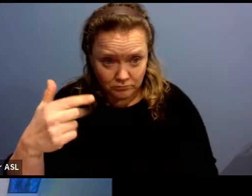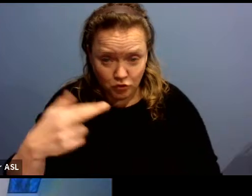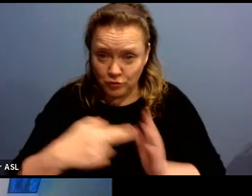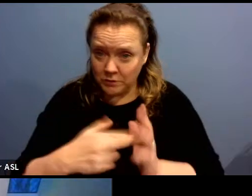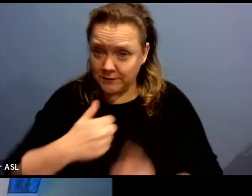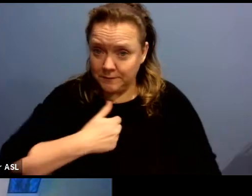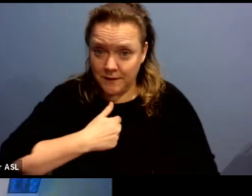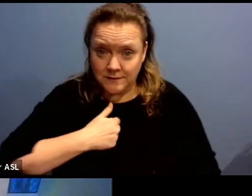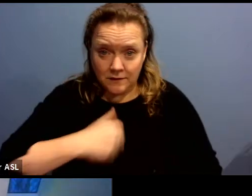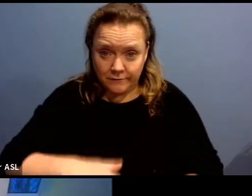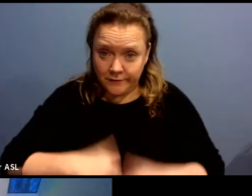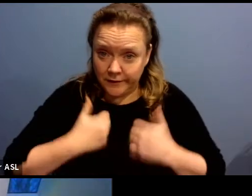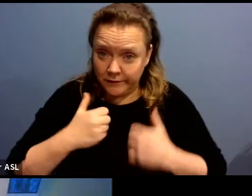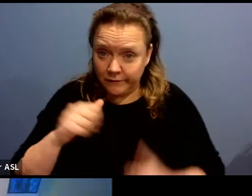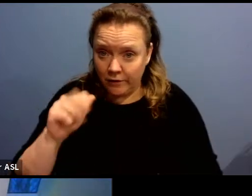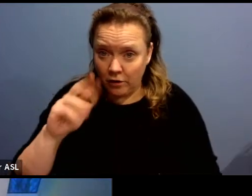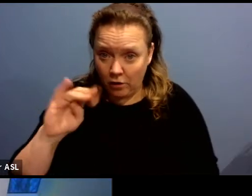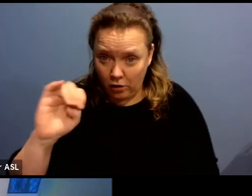County.